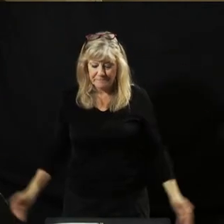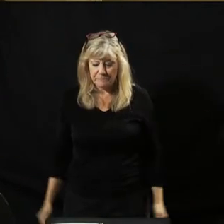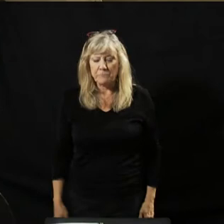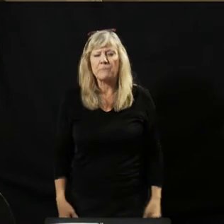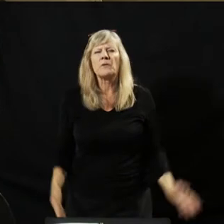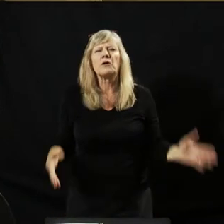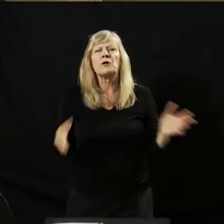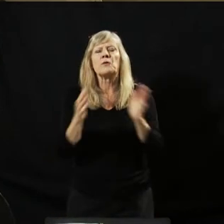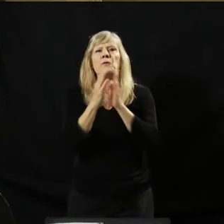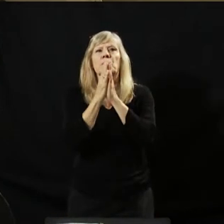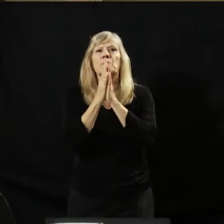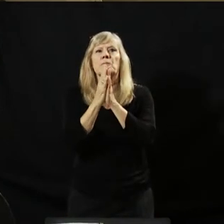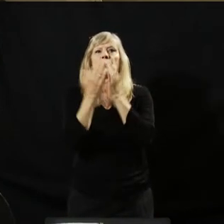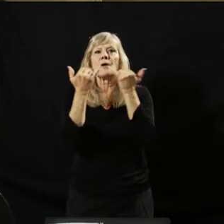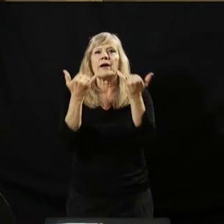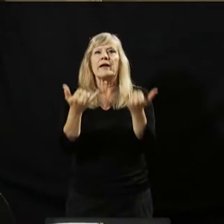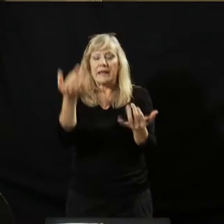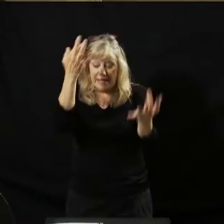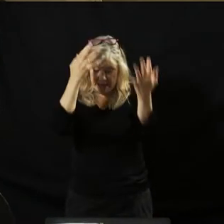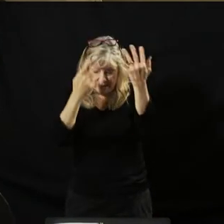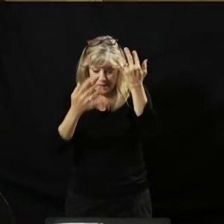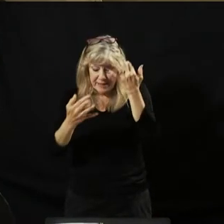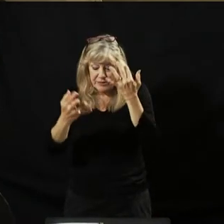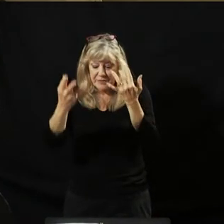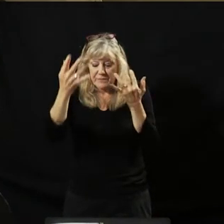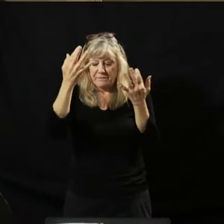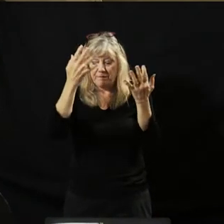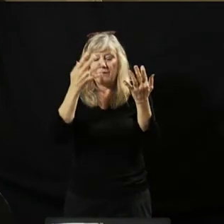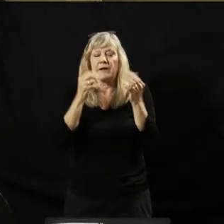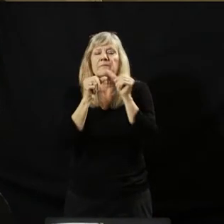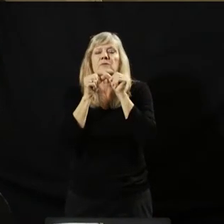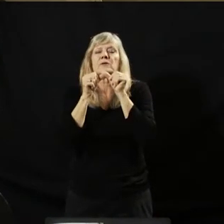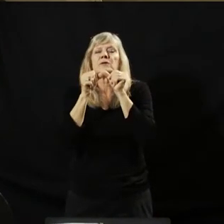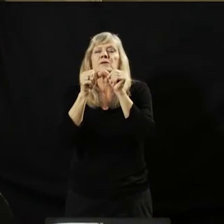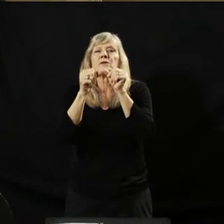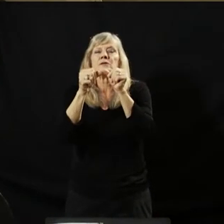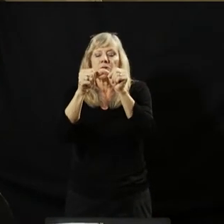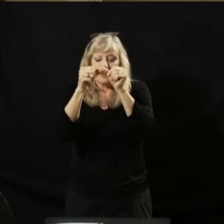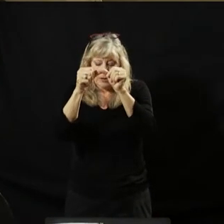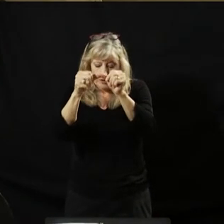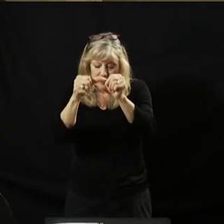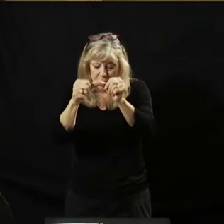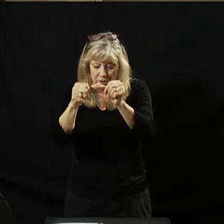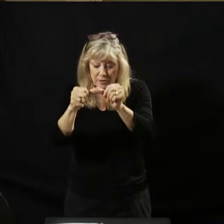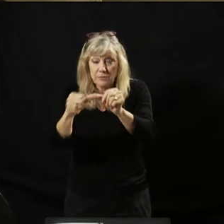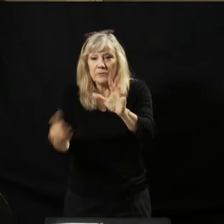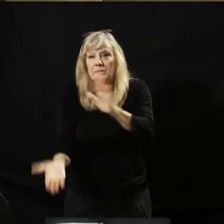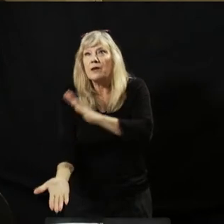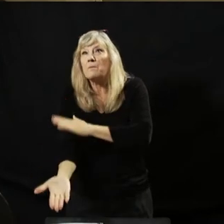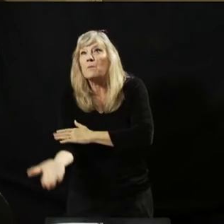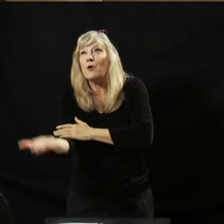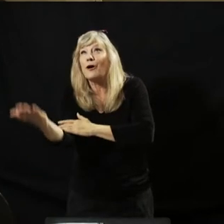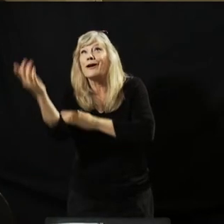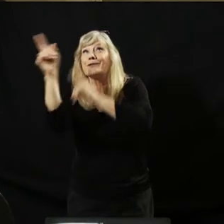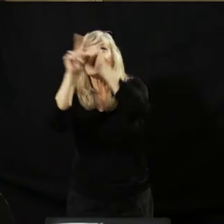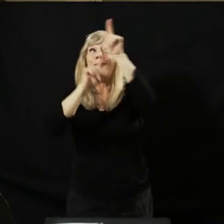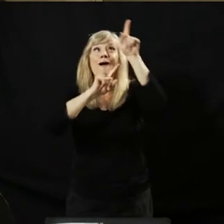May this flame be found still burning by the morning